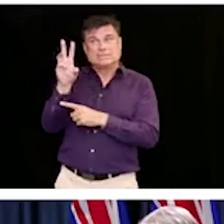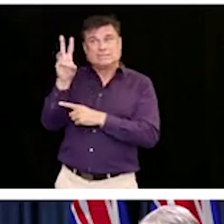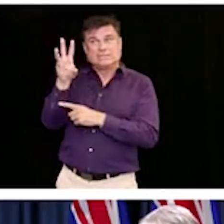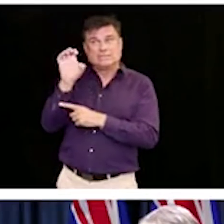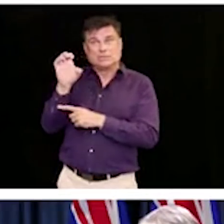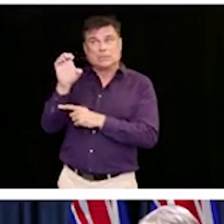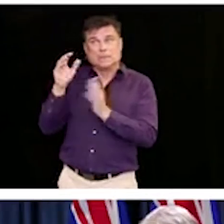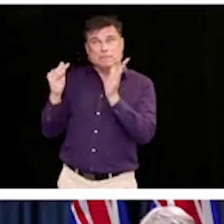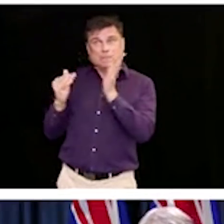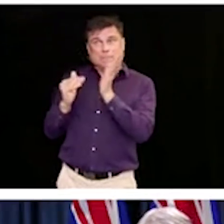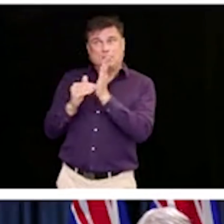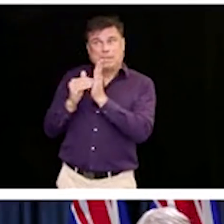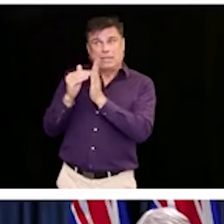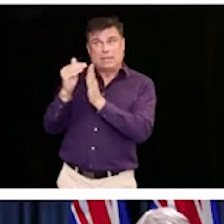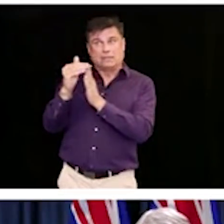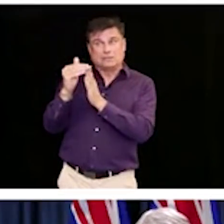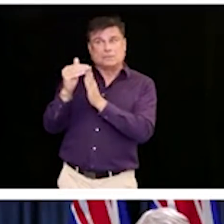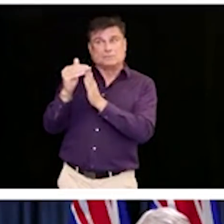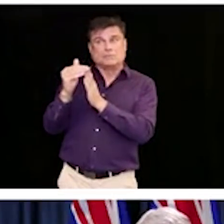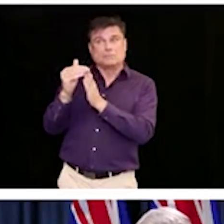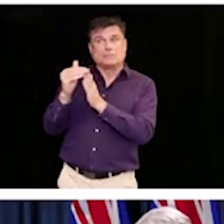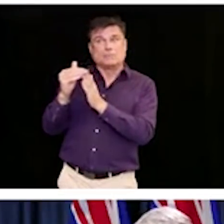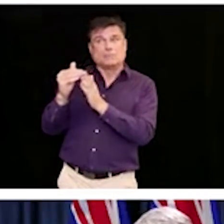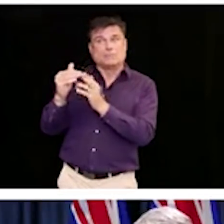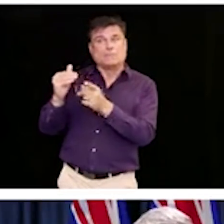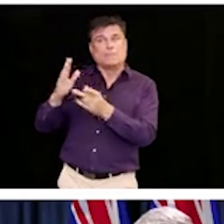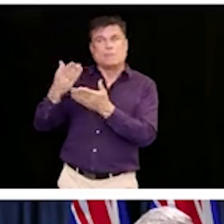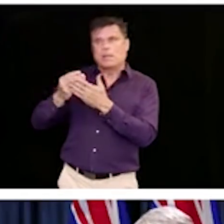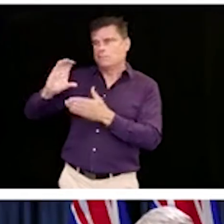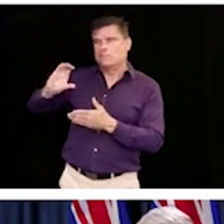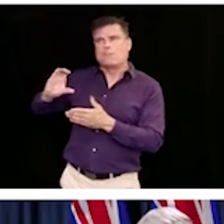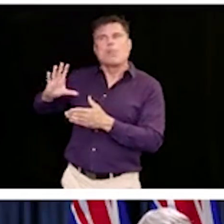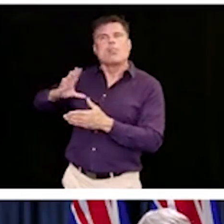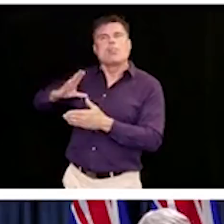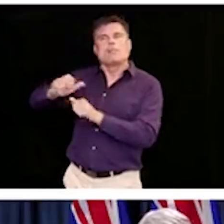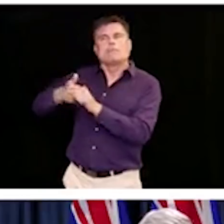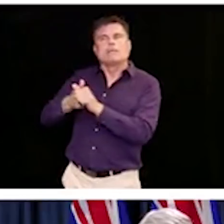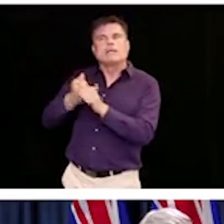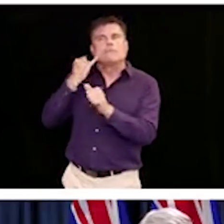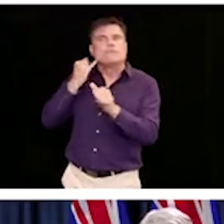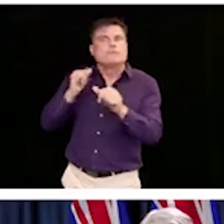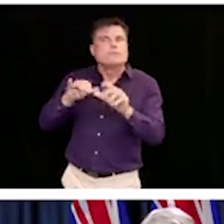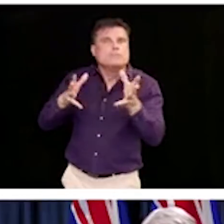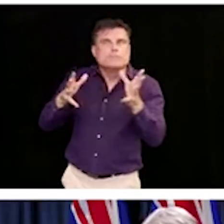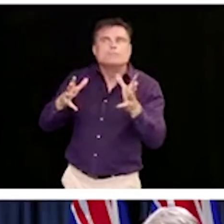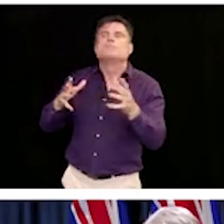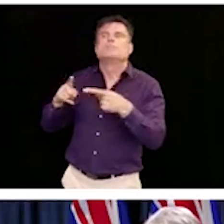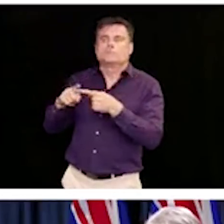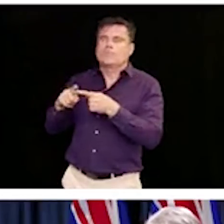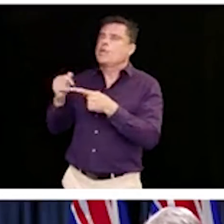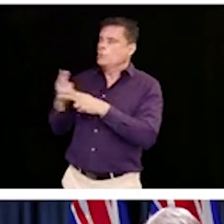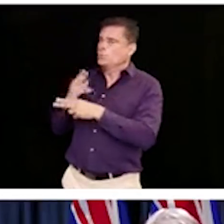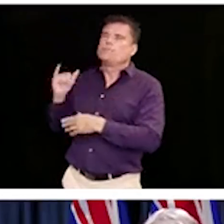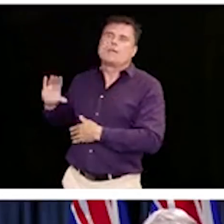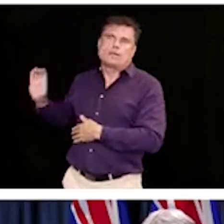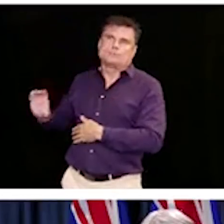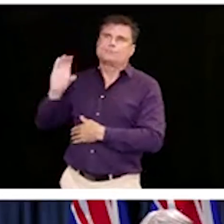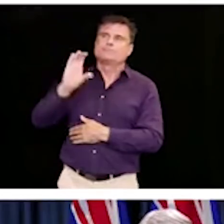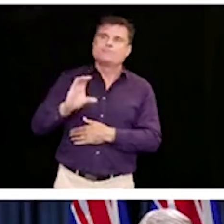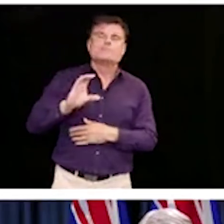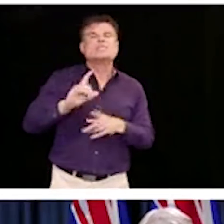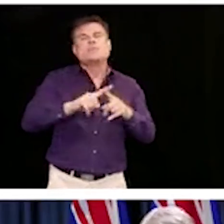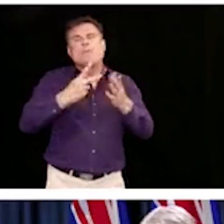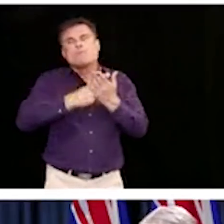million, just to remind you, that was built in as contingencies, we expect will be fully needed to be able to cover program